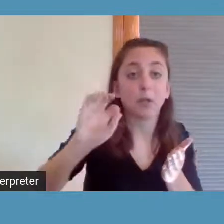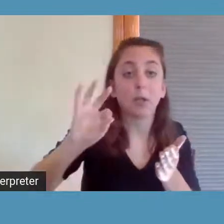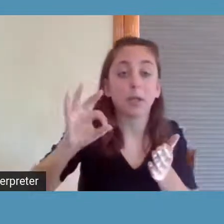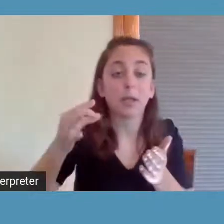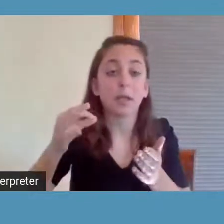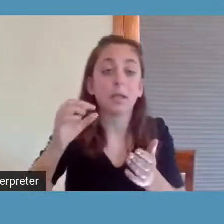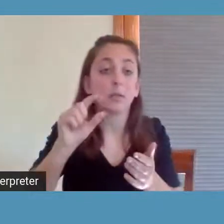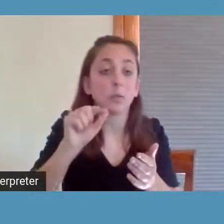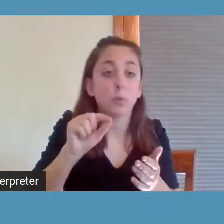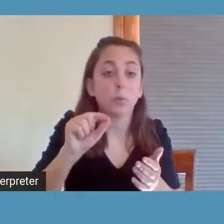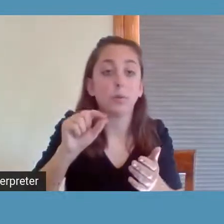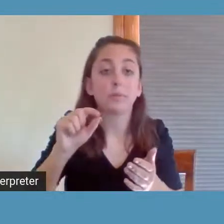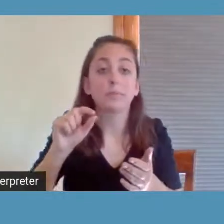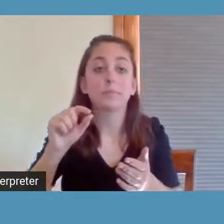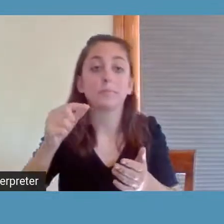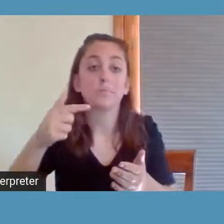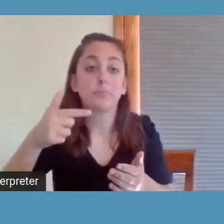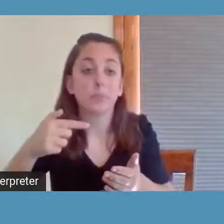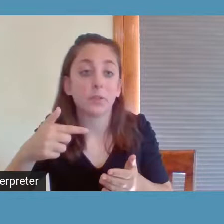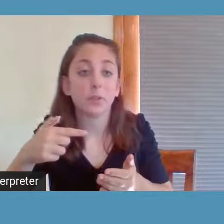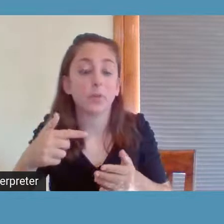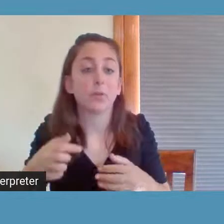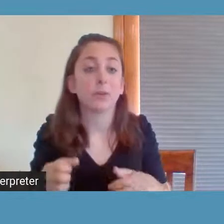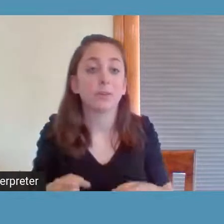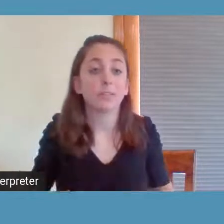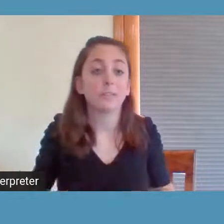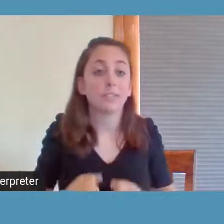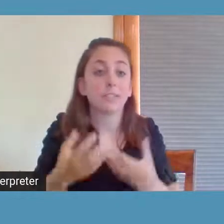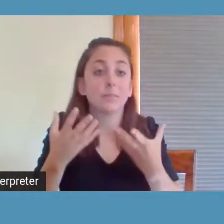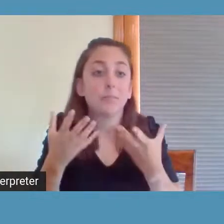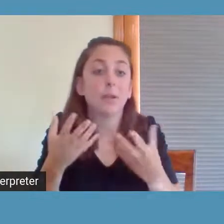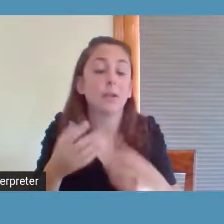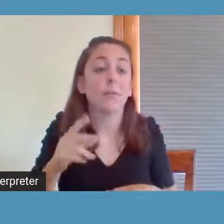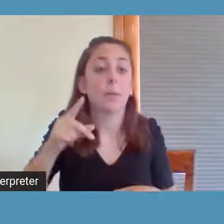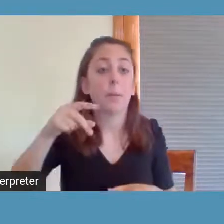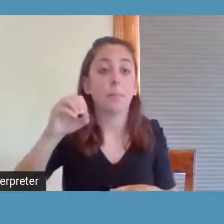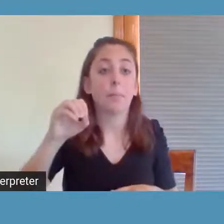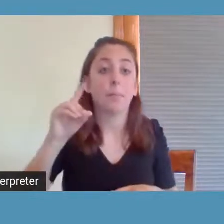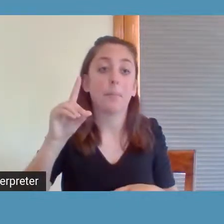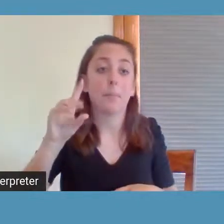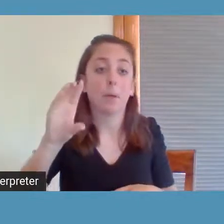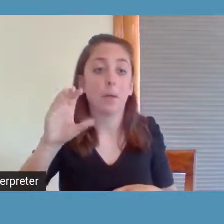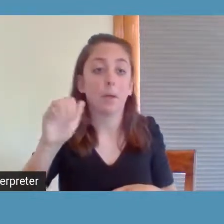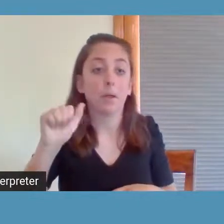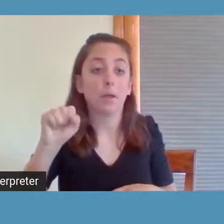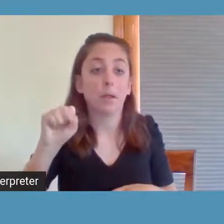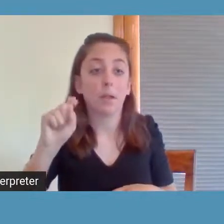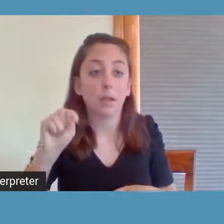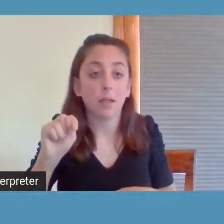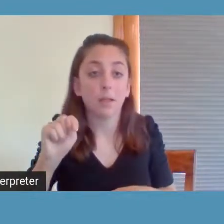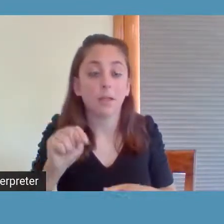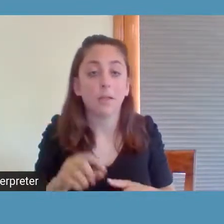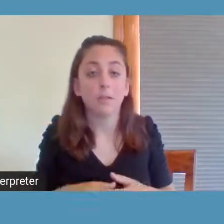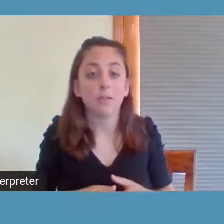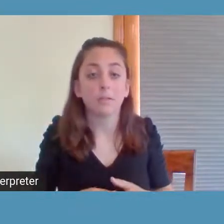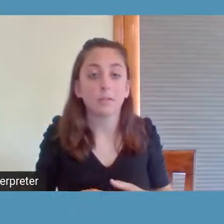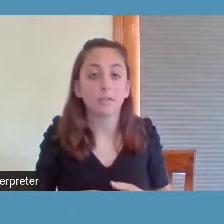for getting inspired about podcasting. It'll be a fun one. It's the intro session with some folks like yourselves